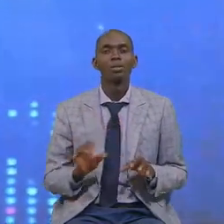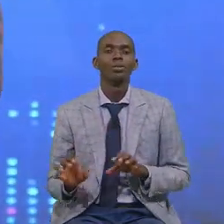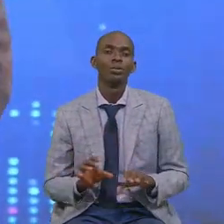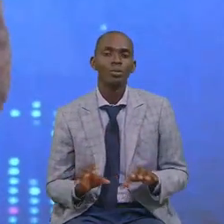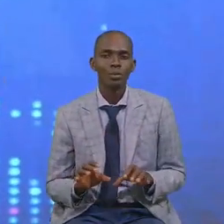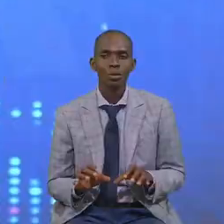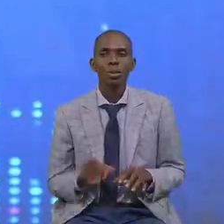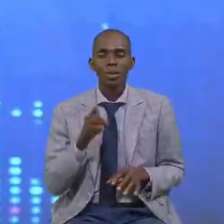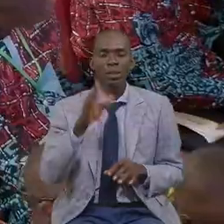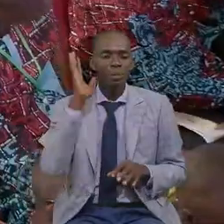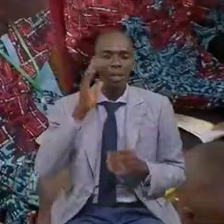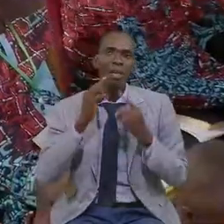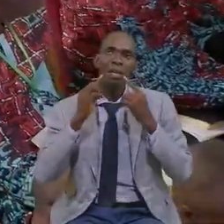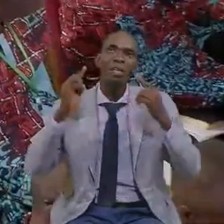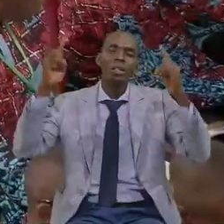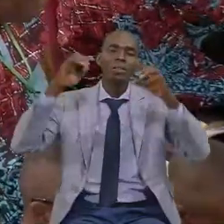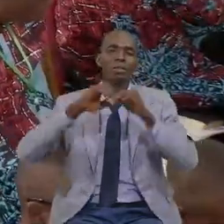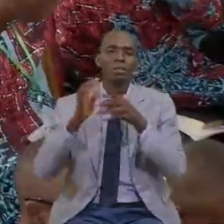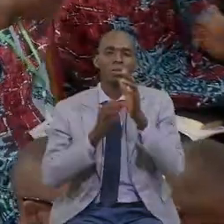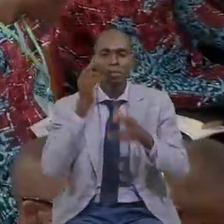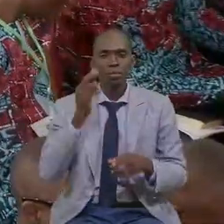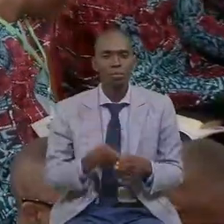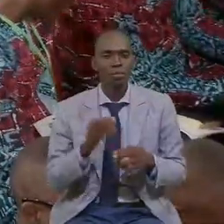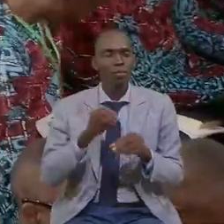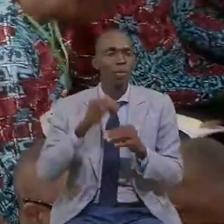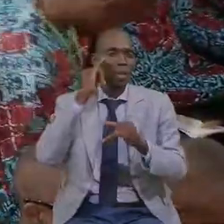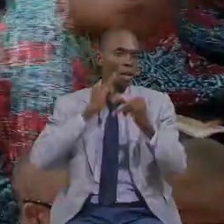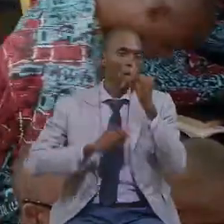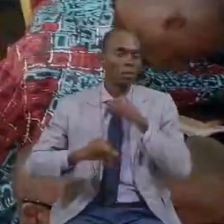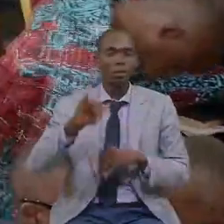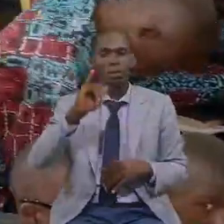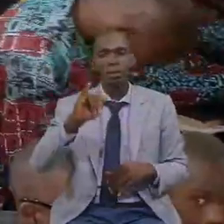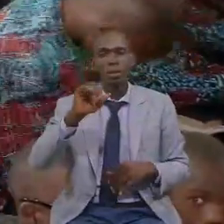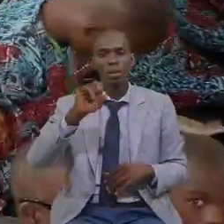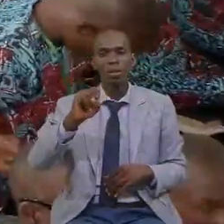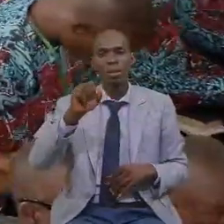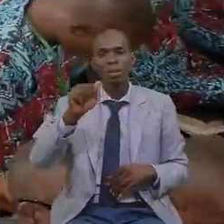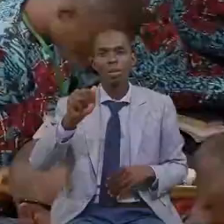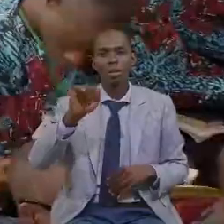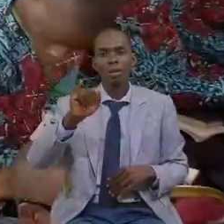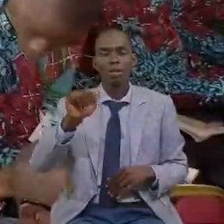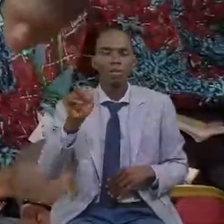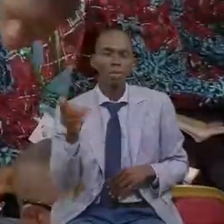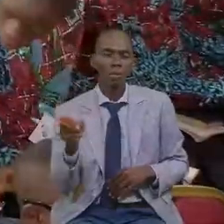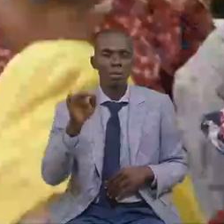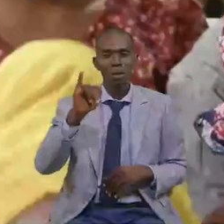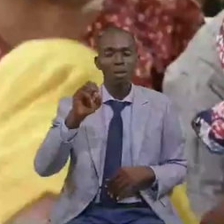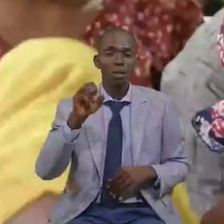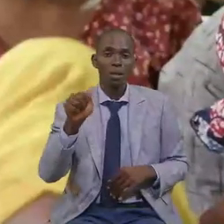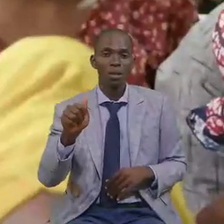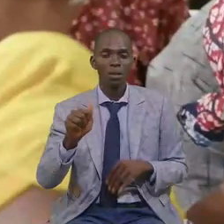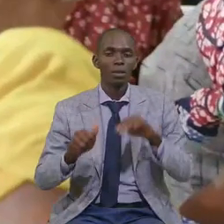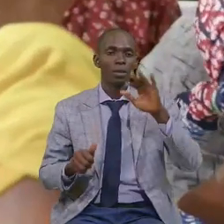will succeed. Yeah. Isaiah chapter 52. And I'm reading